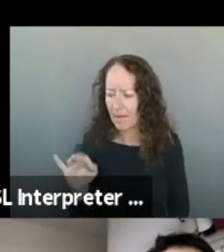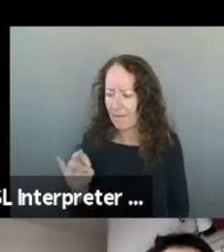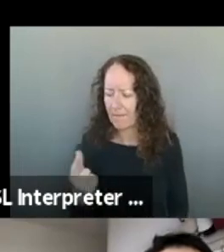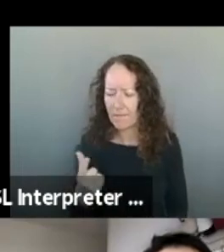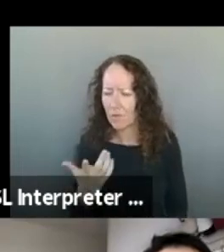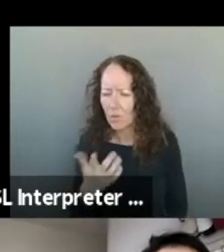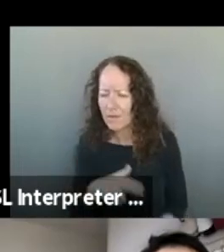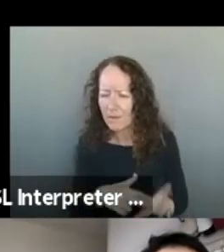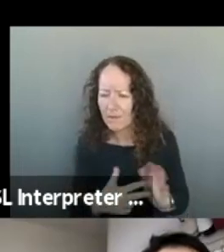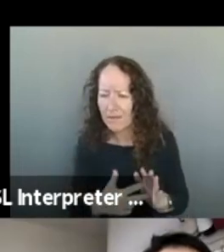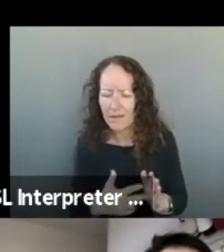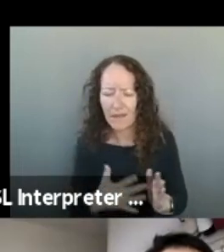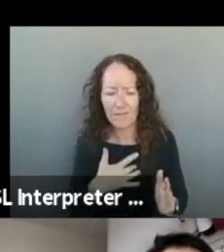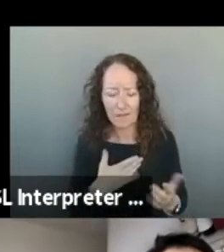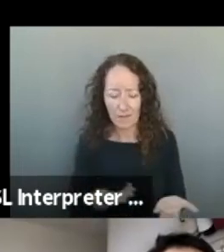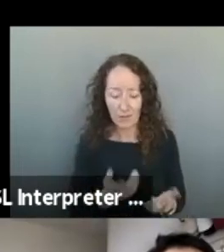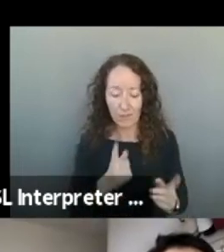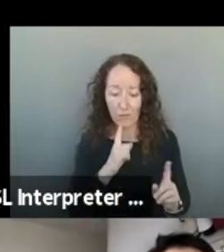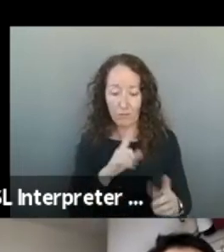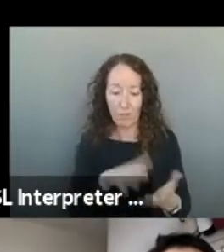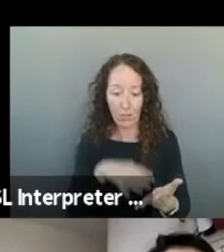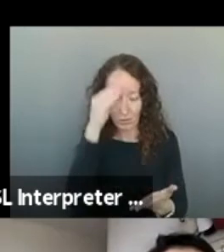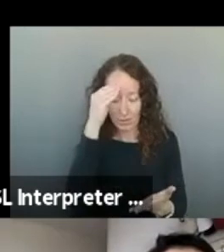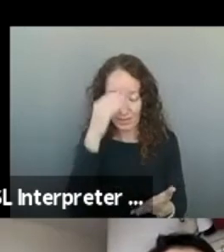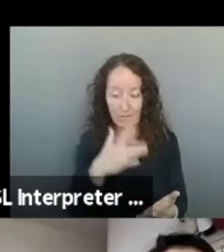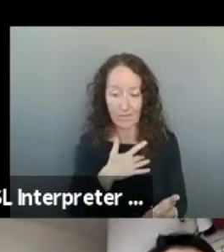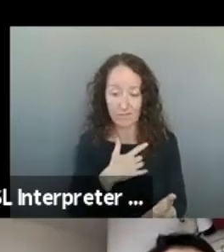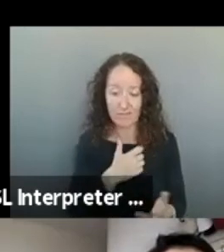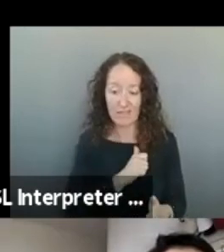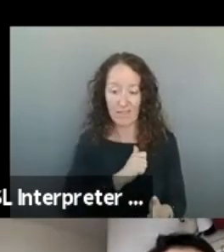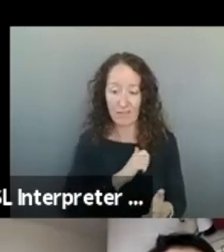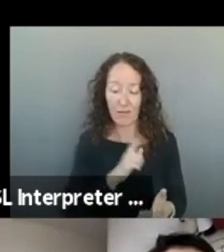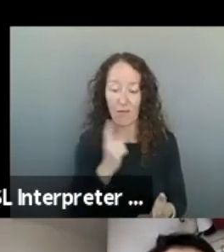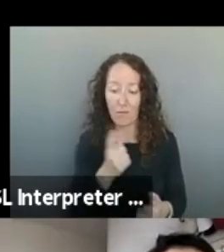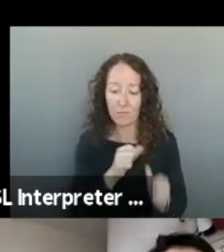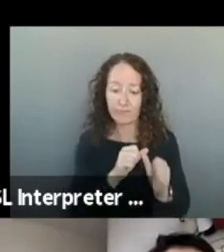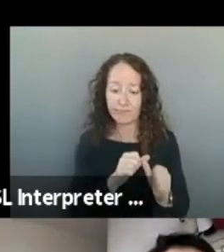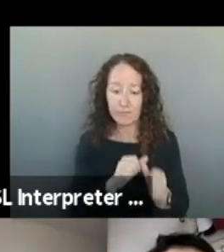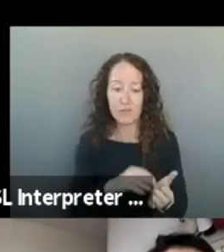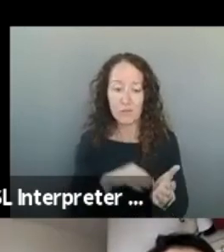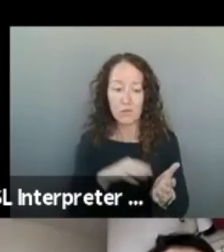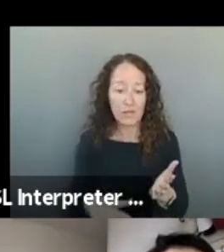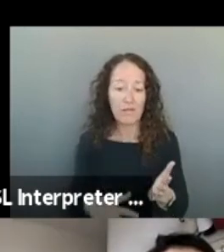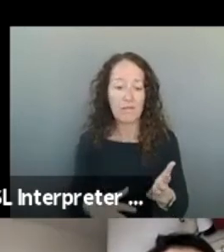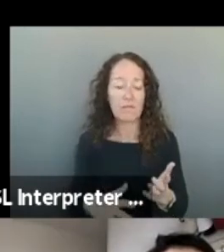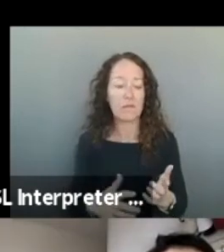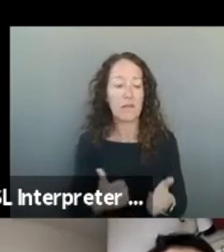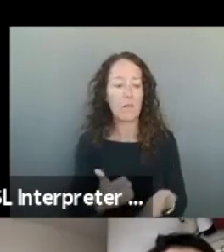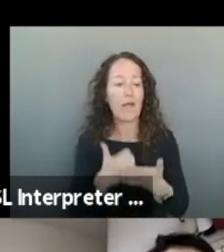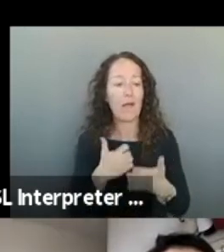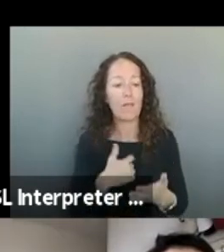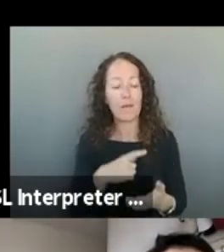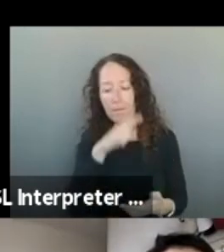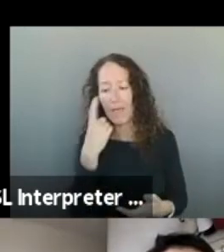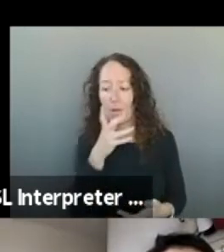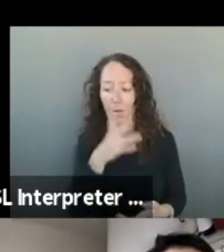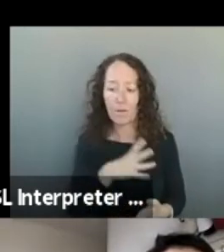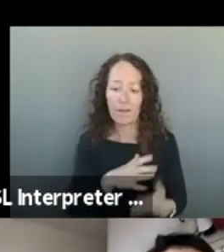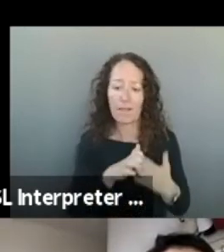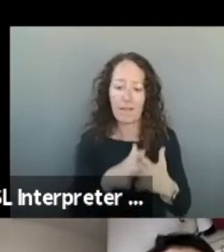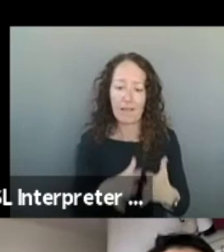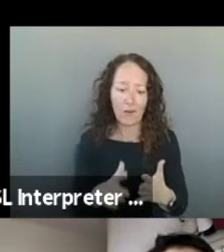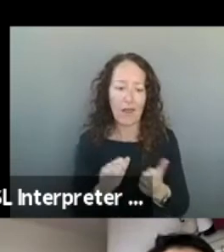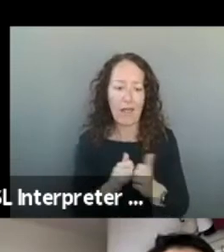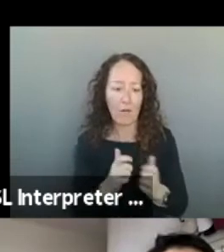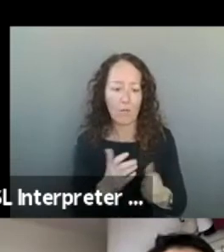being a student constantly is going to help the evolvement process for us as Black women who are leaders, even, you know, to evolve even more, not